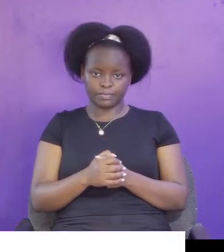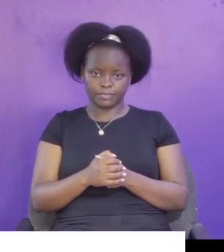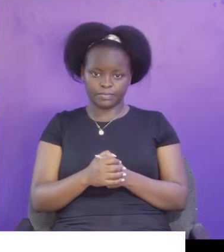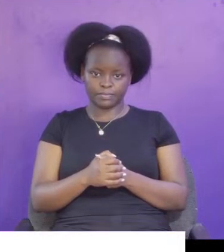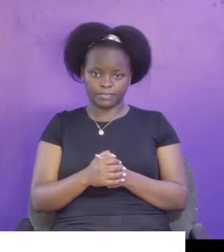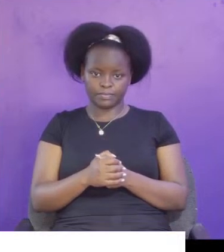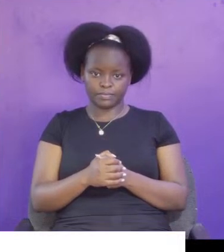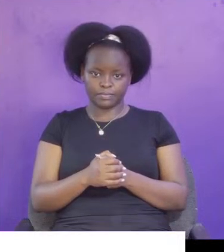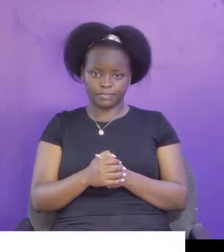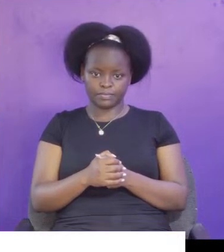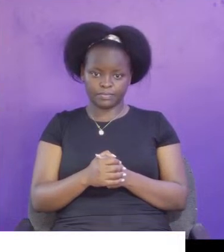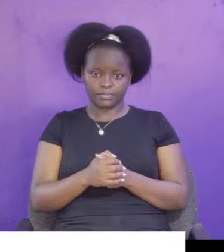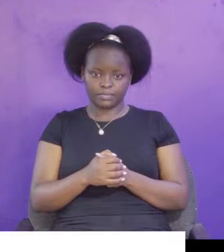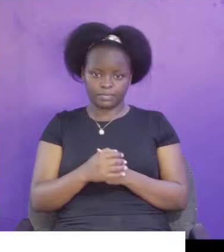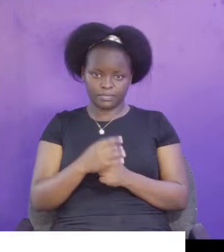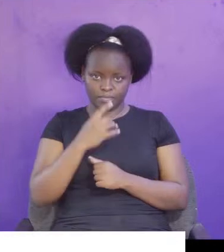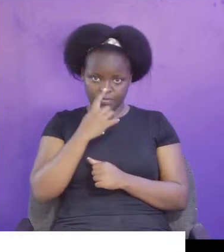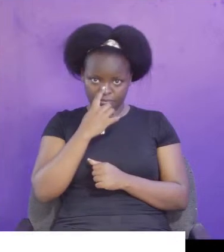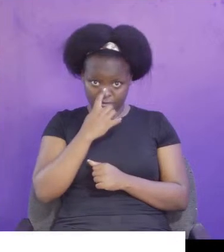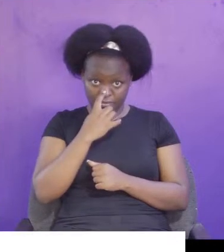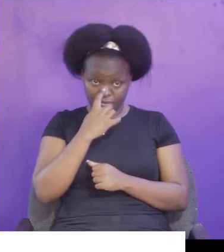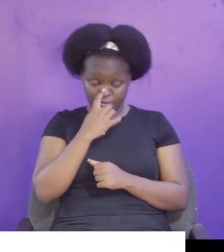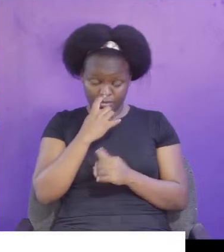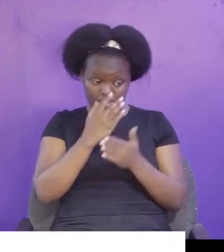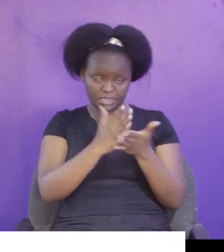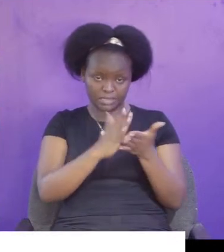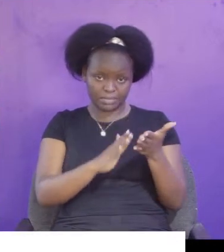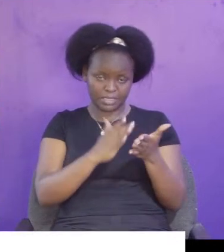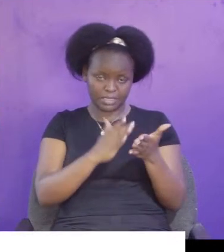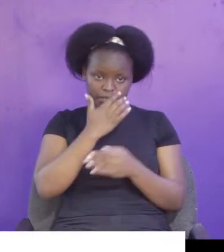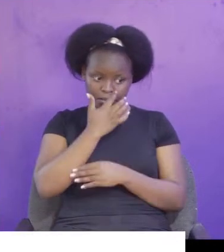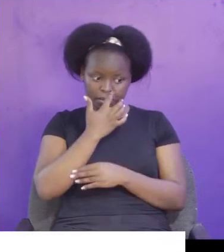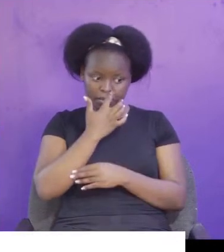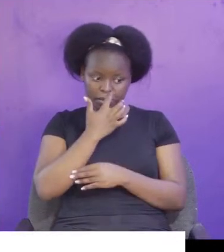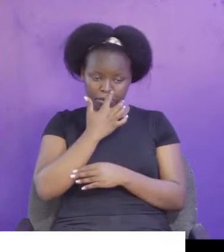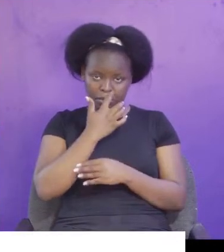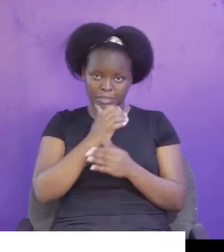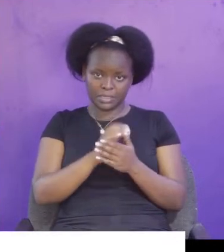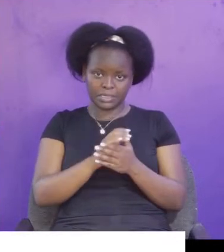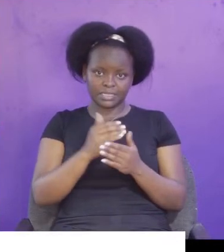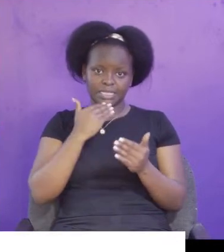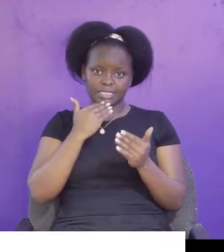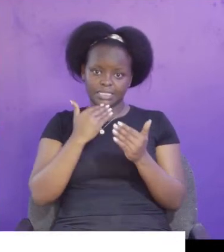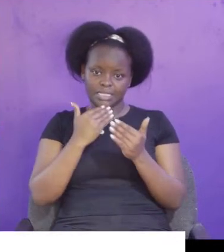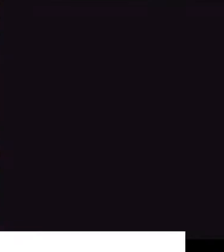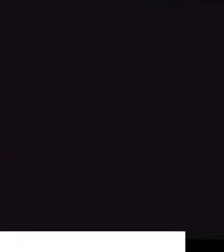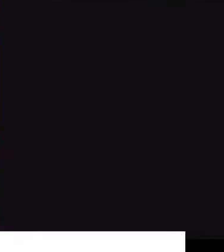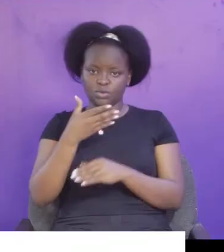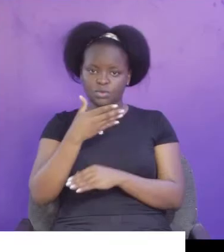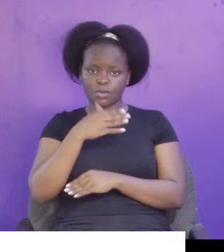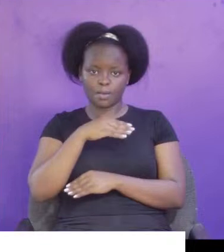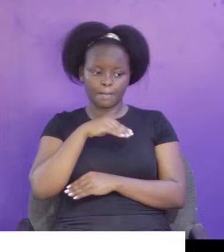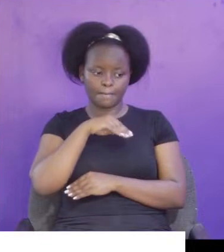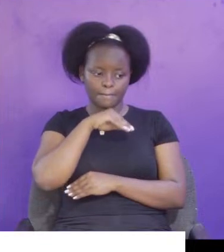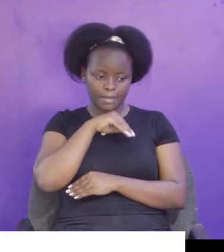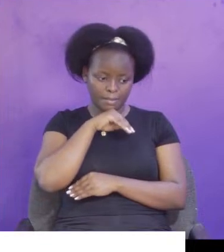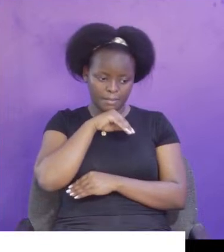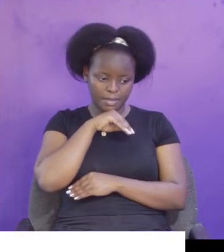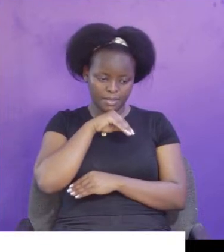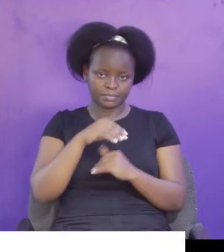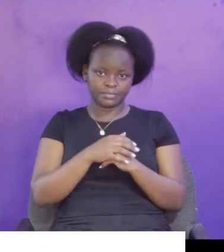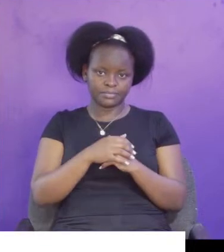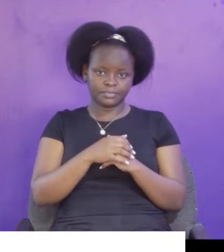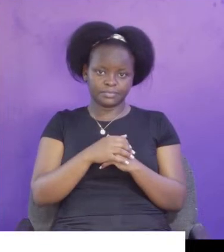Aya, hii sehemu, the refrain is Asante Baba. Nikiinua flyways, mnasema